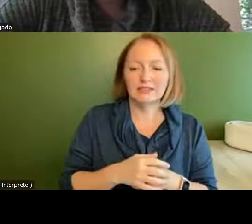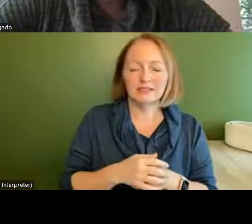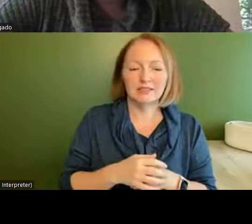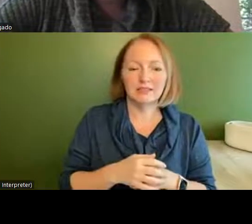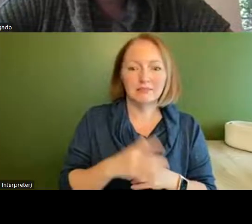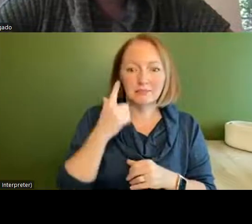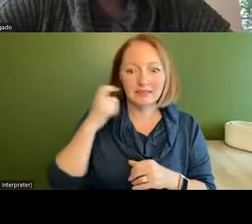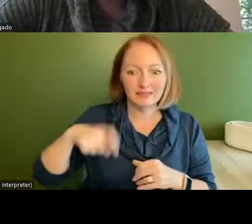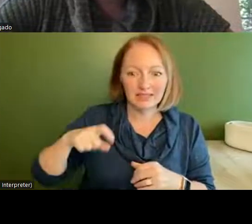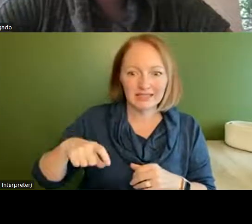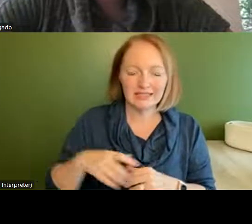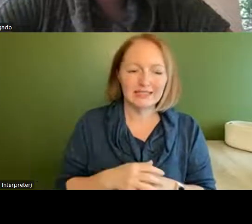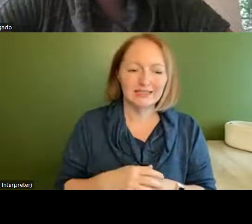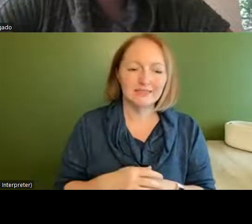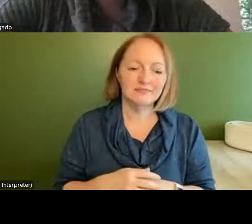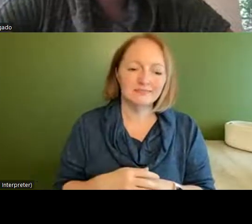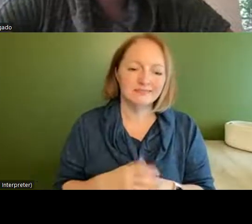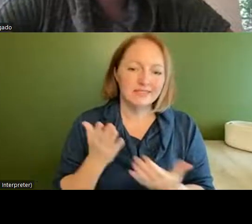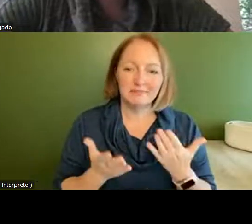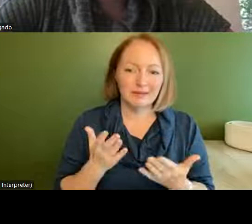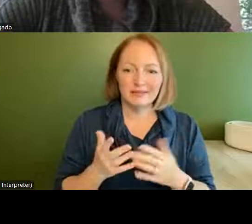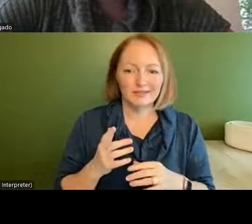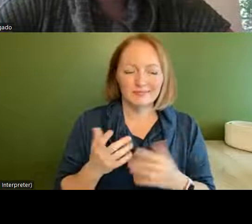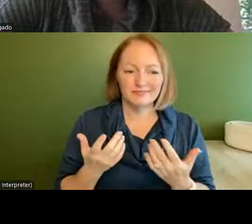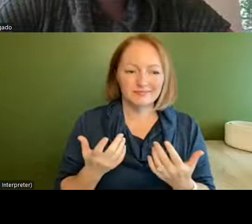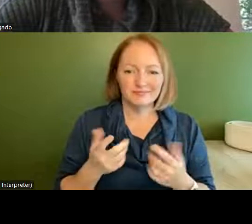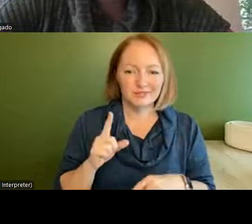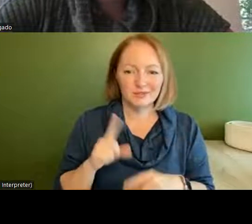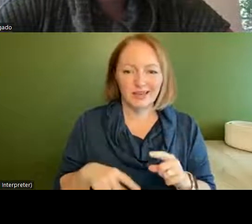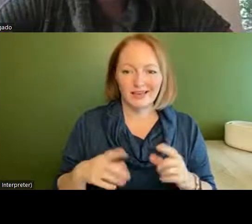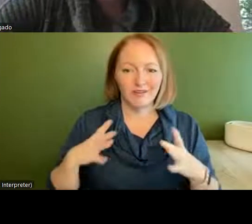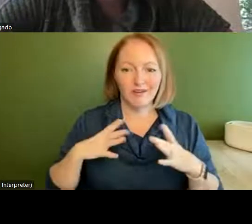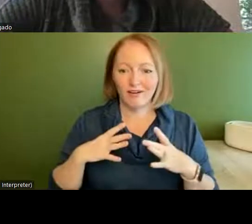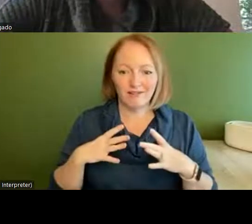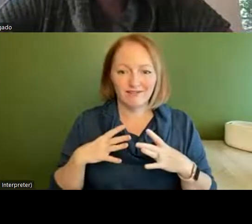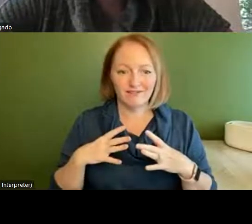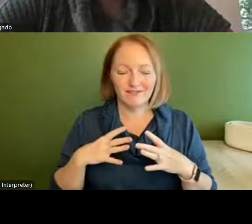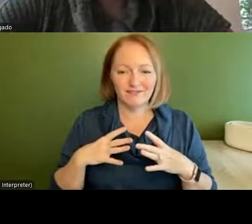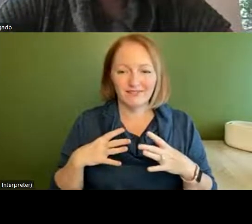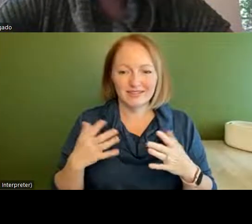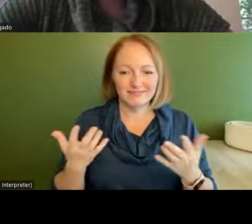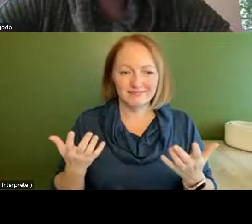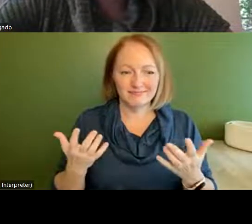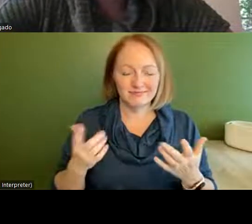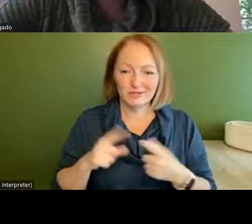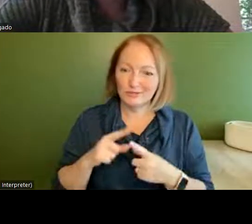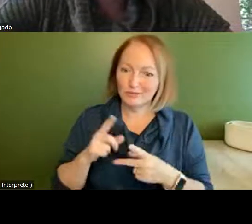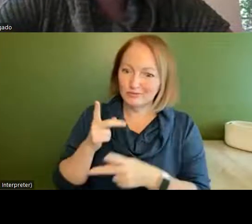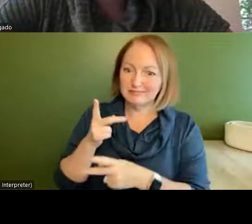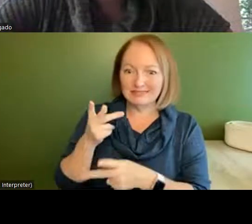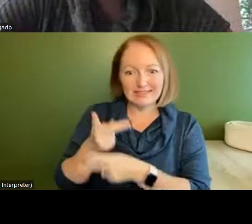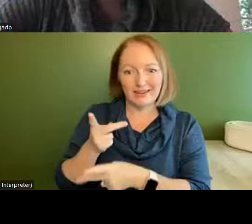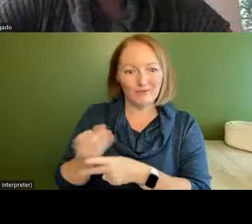because of the need, right? You might not be able to take some time off in between to care for your own